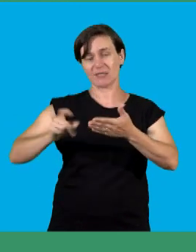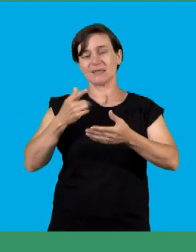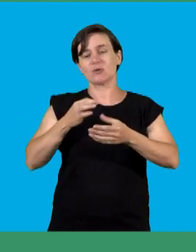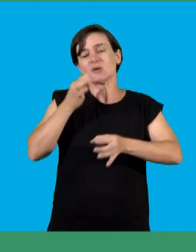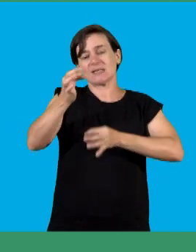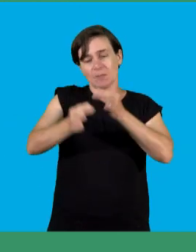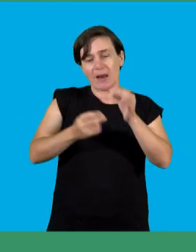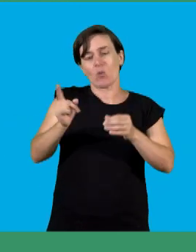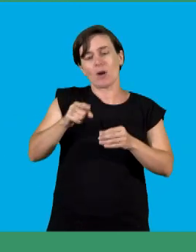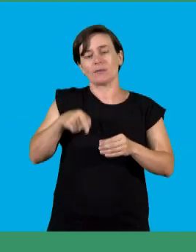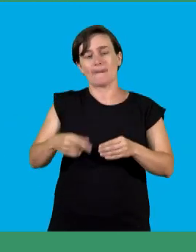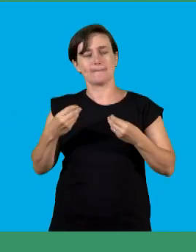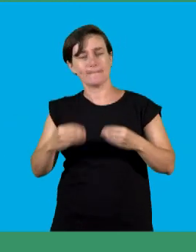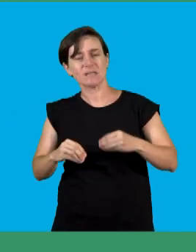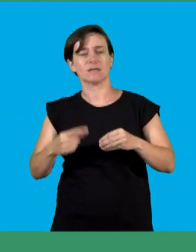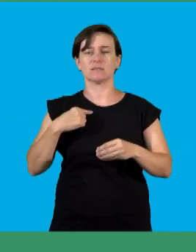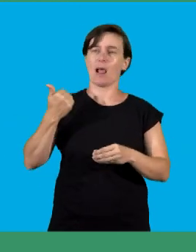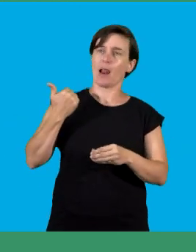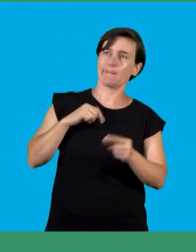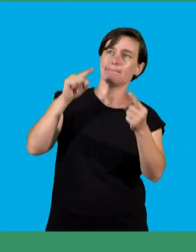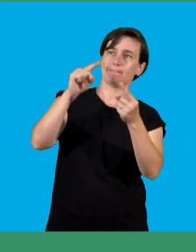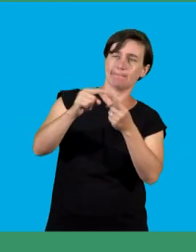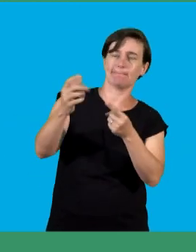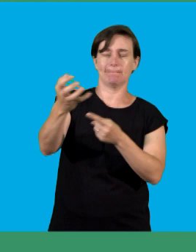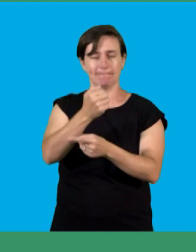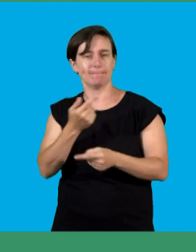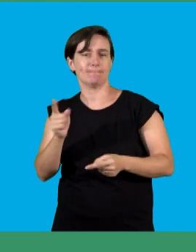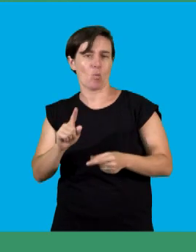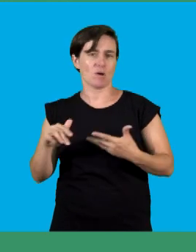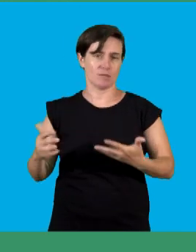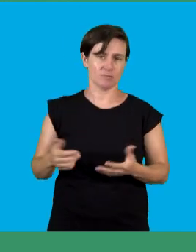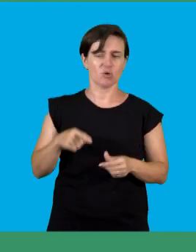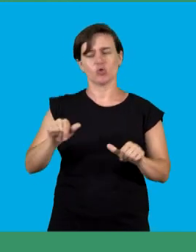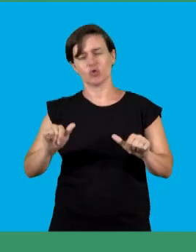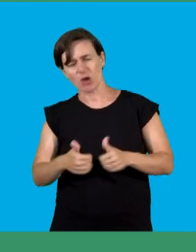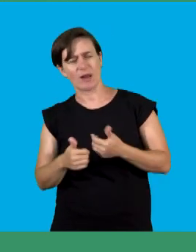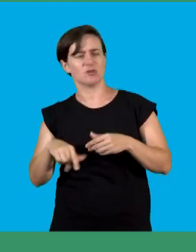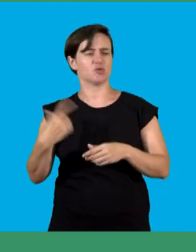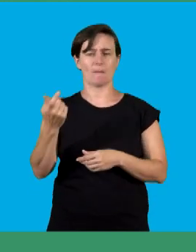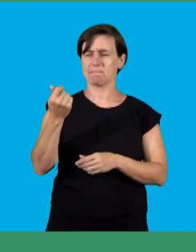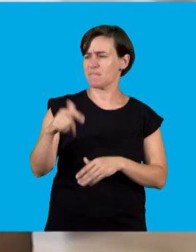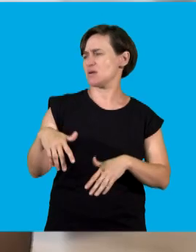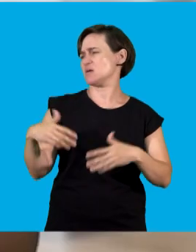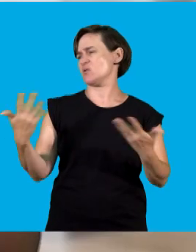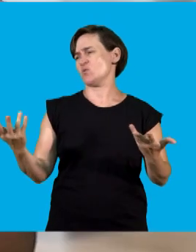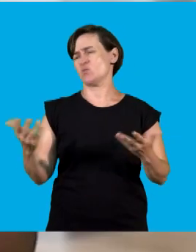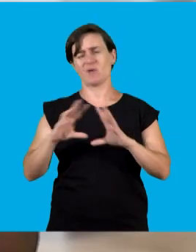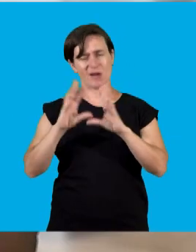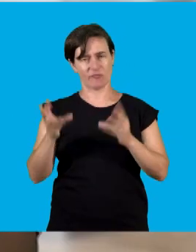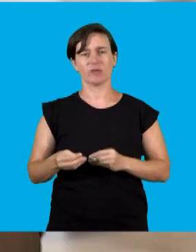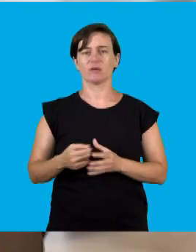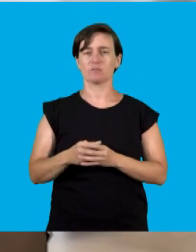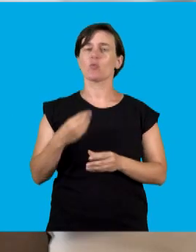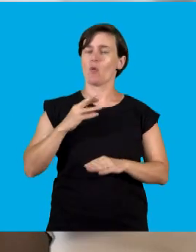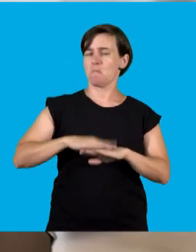basically, which state all the things that you would want to happen to a business. We're looking at the challenges, we're looking at the financial statements, but we'll cover all of